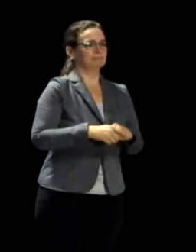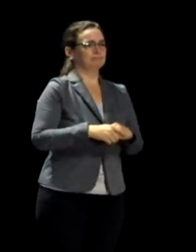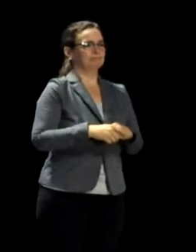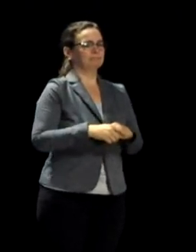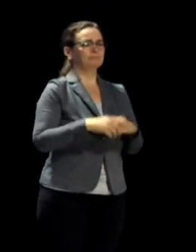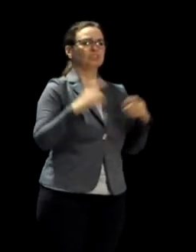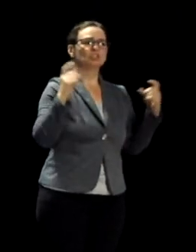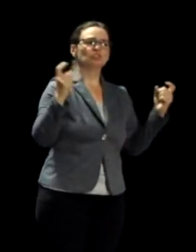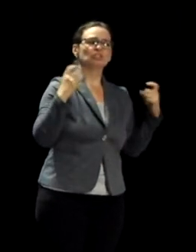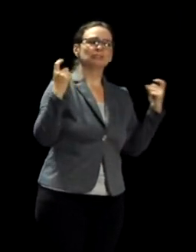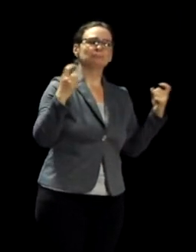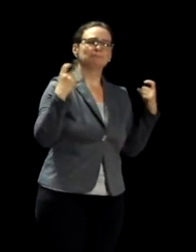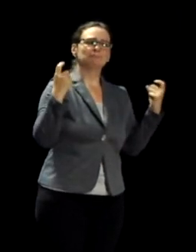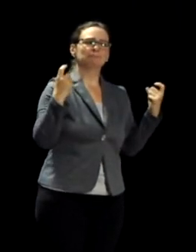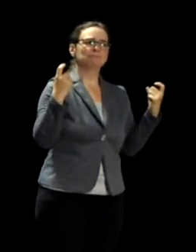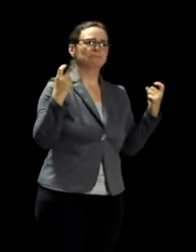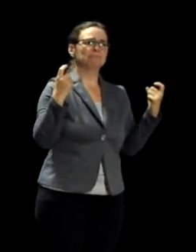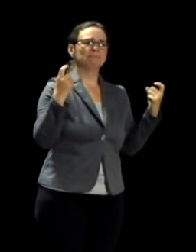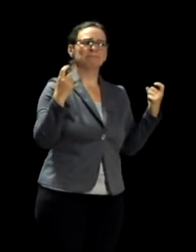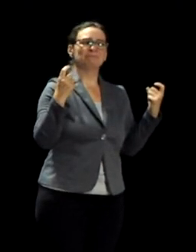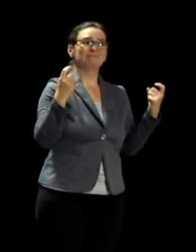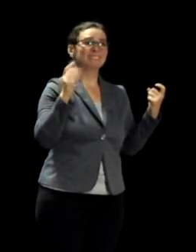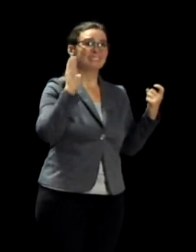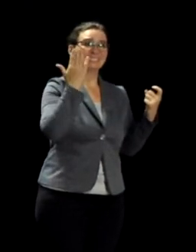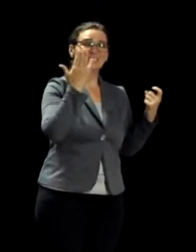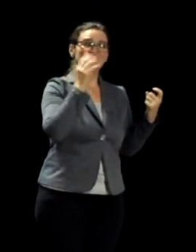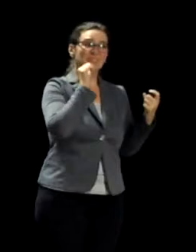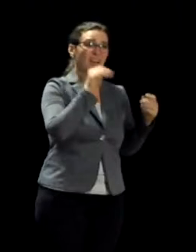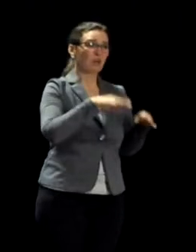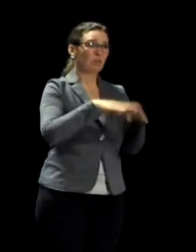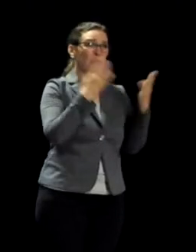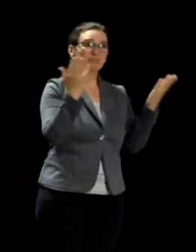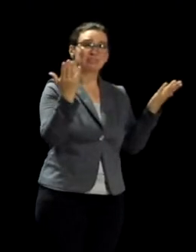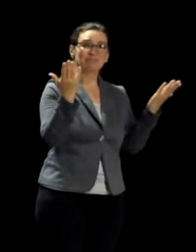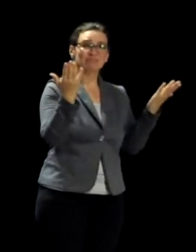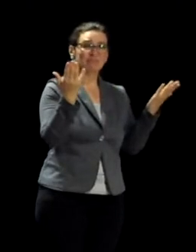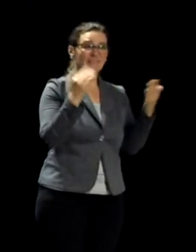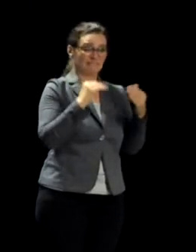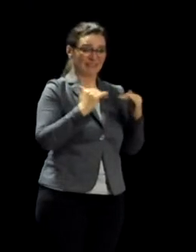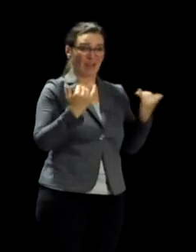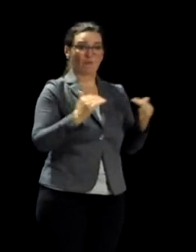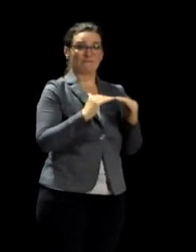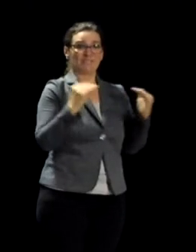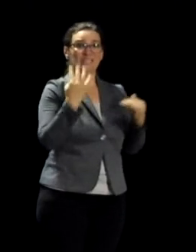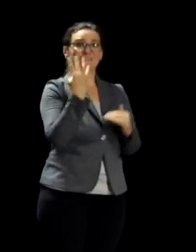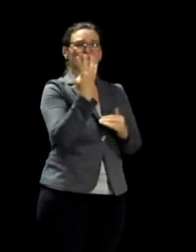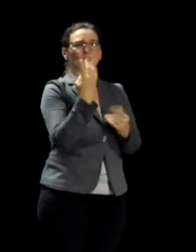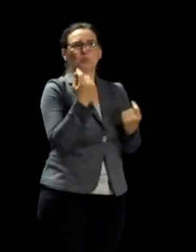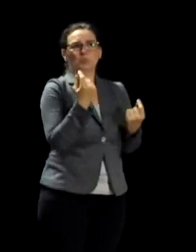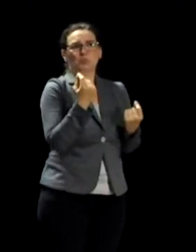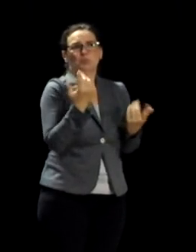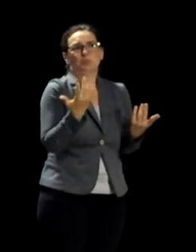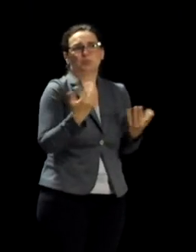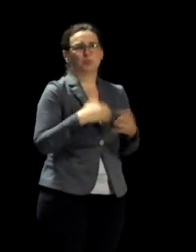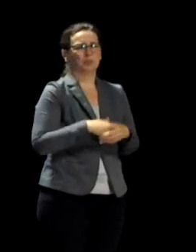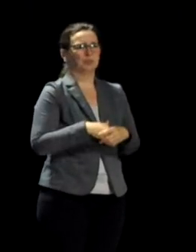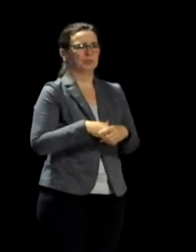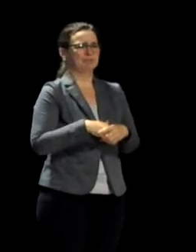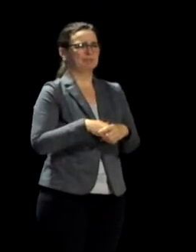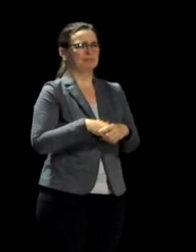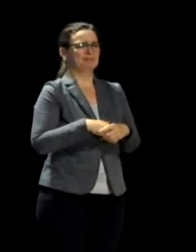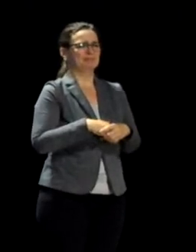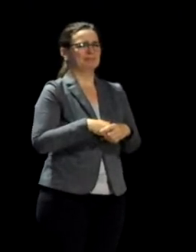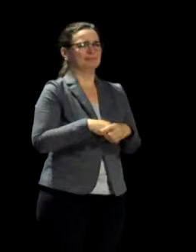other businesses? Yeah, we're hoping maybe next week we get something. We got something this week. We're hoping that next